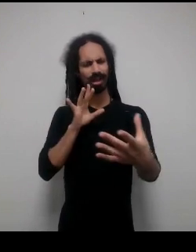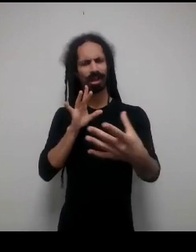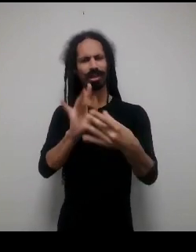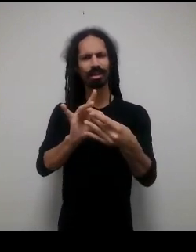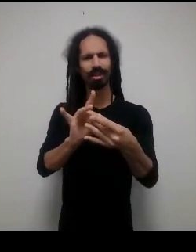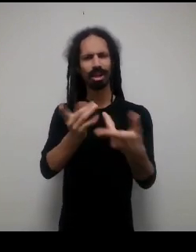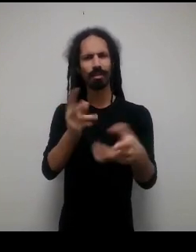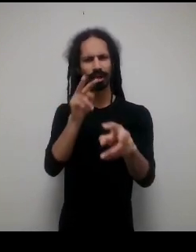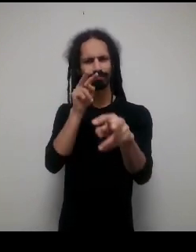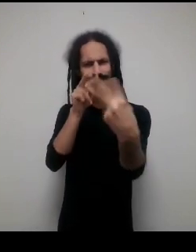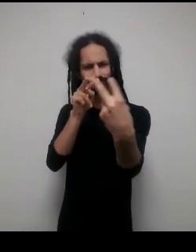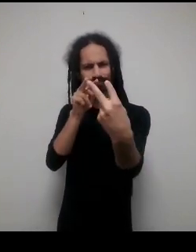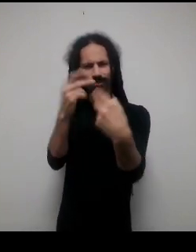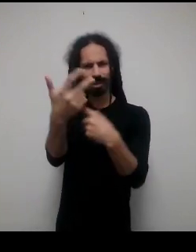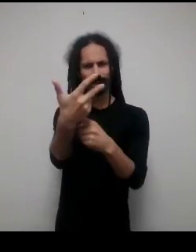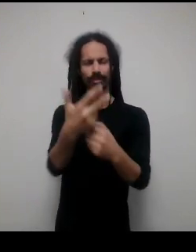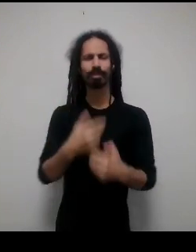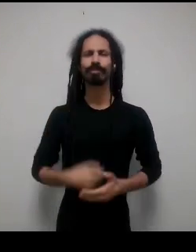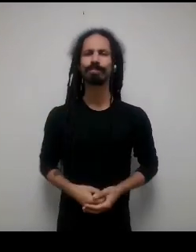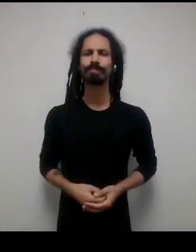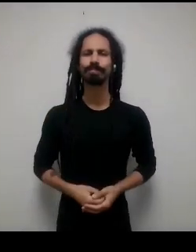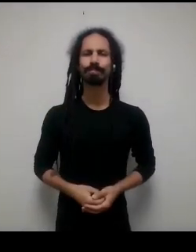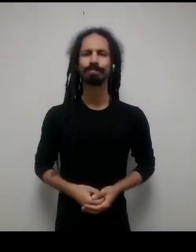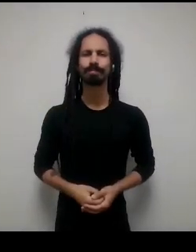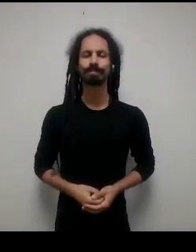looking into the camera.